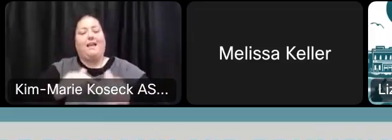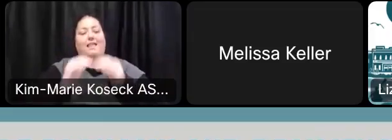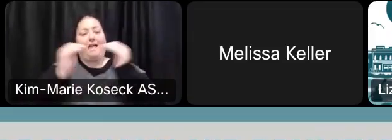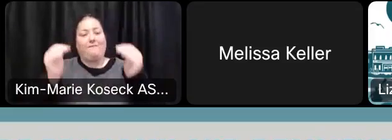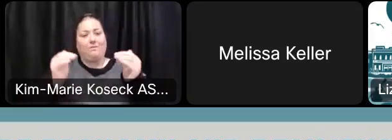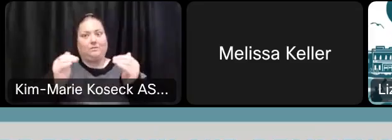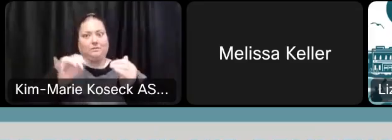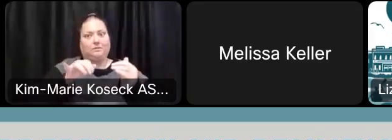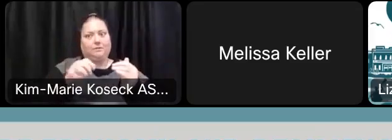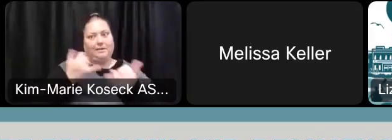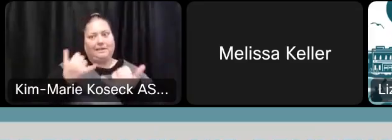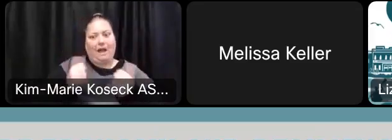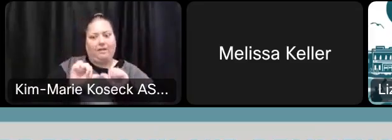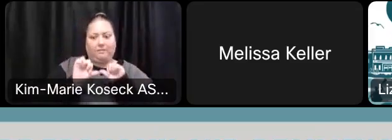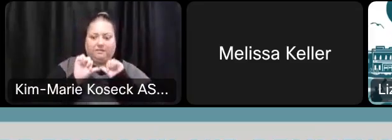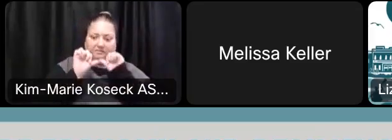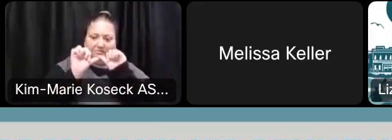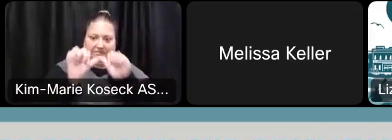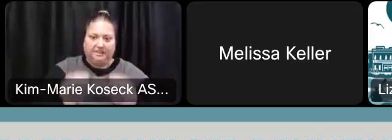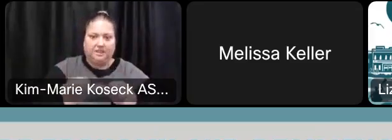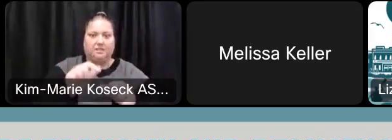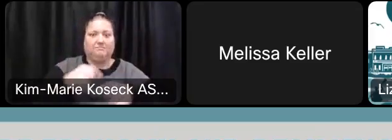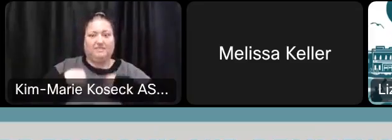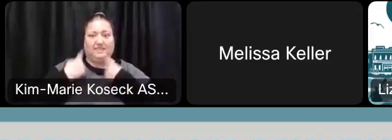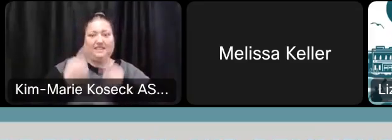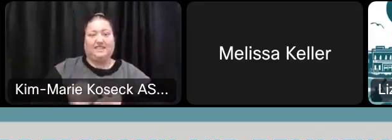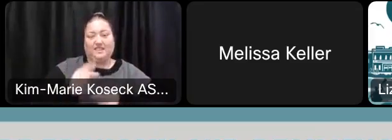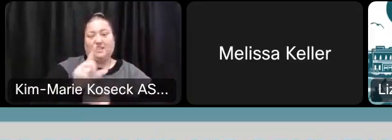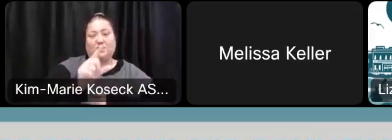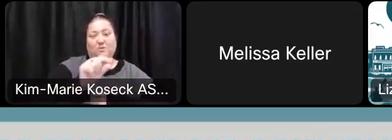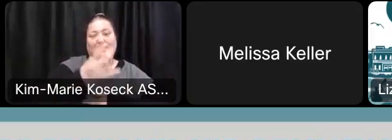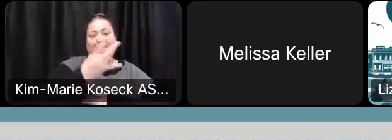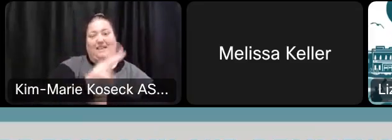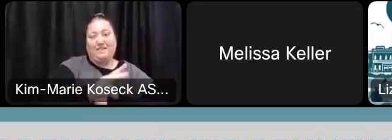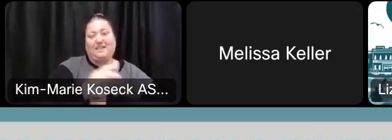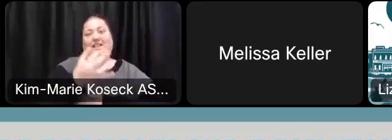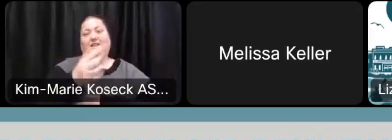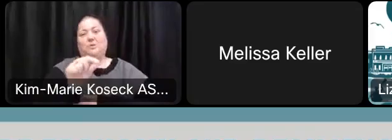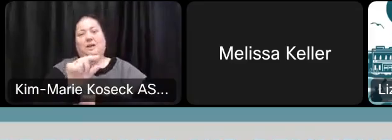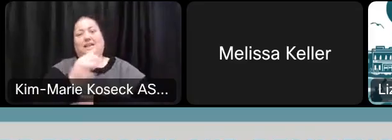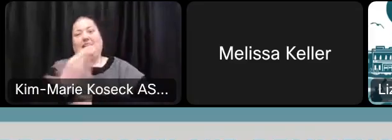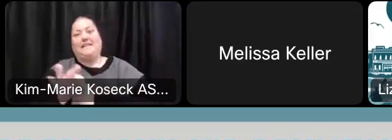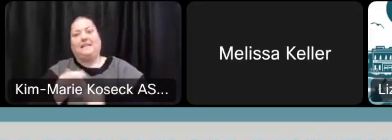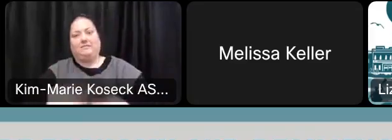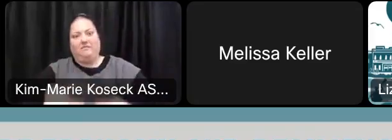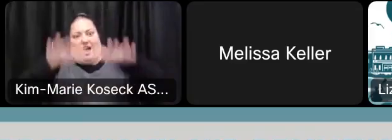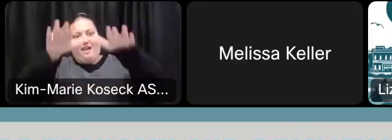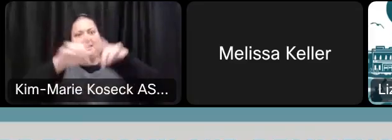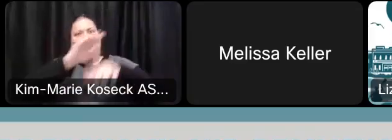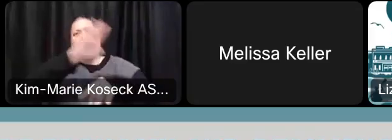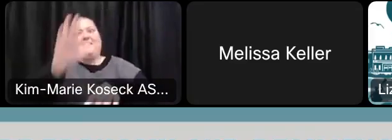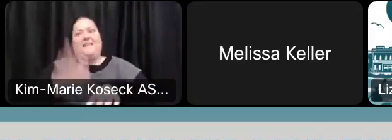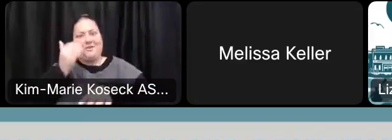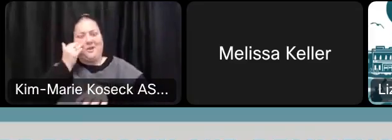remained relatively consistent since the 2017 and 2019 floods, but you just never know. So we got ahead of the